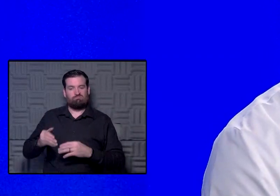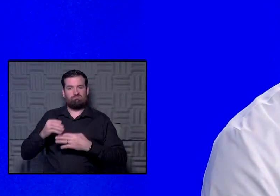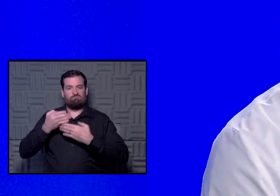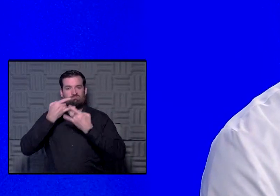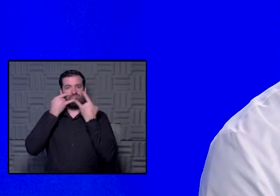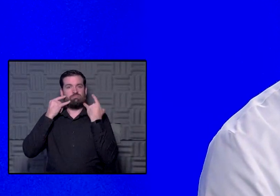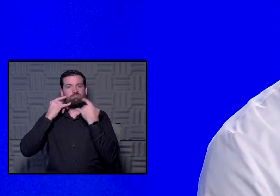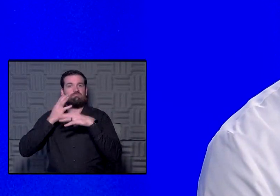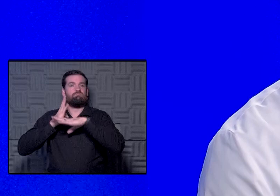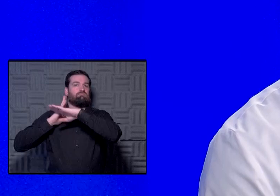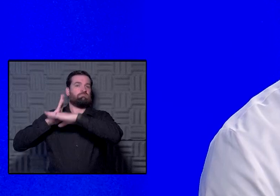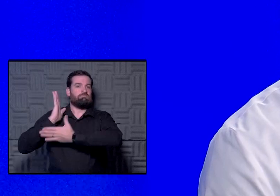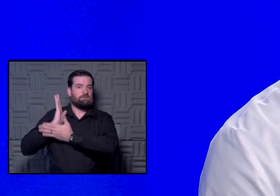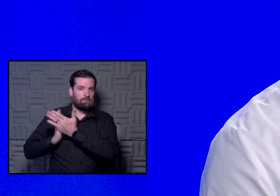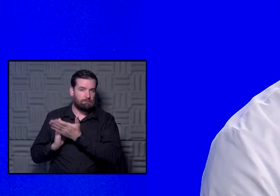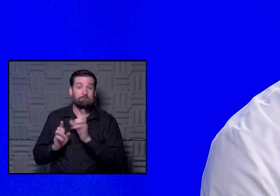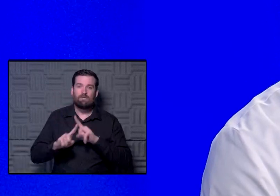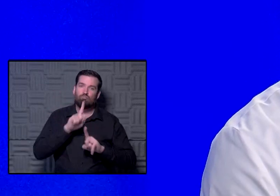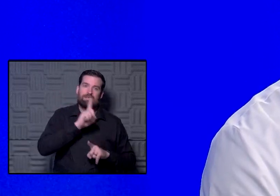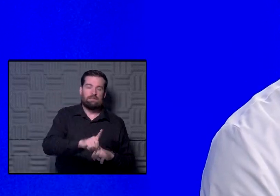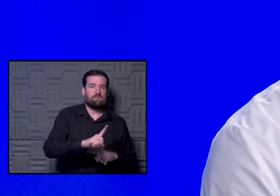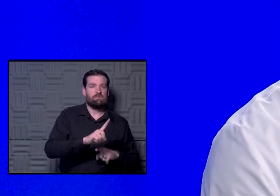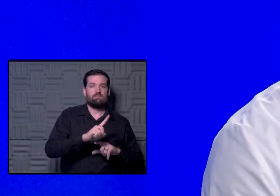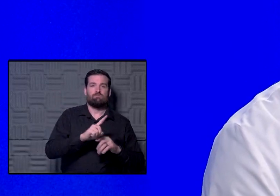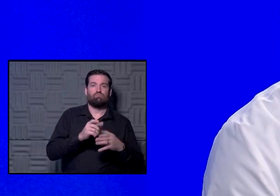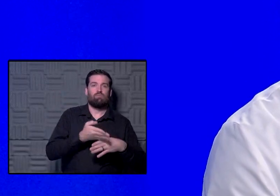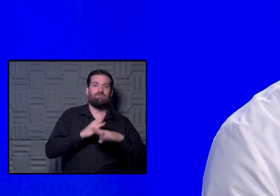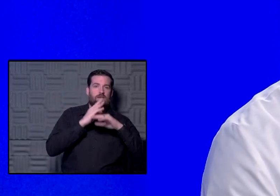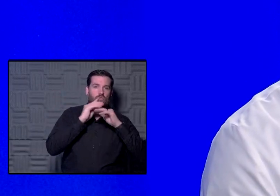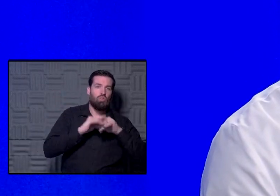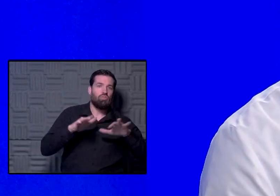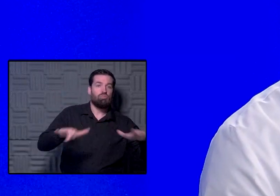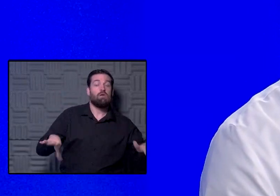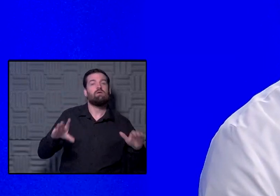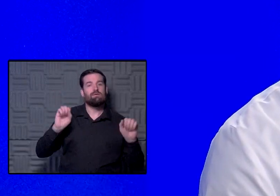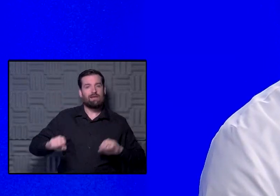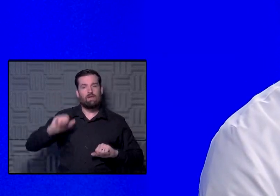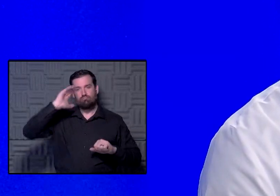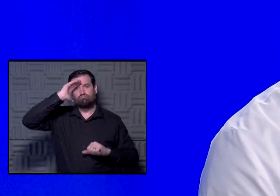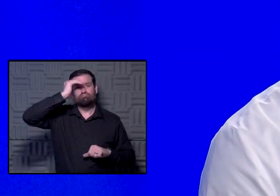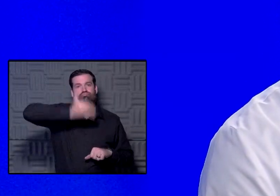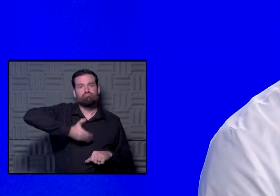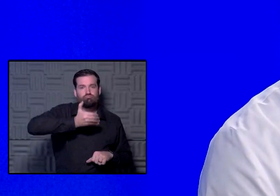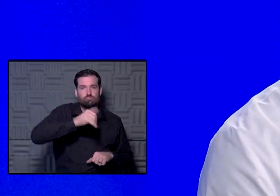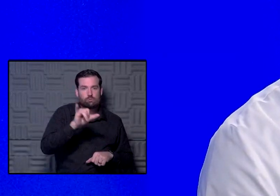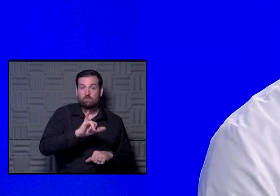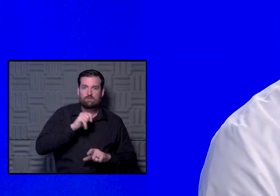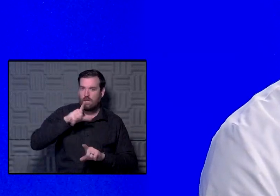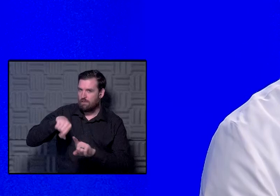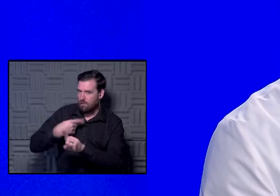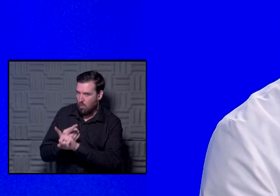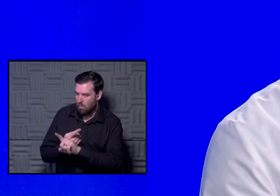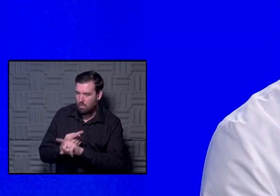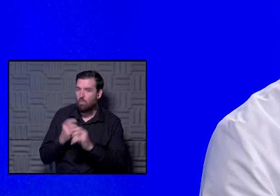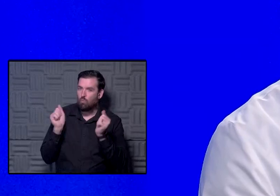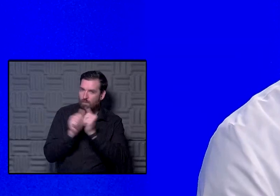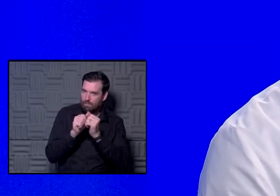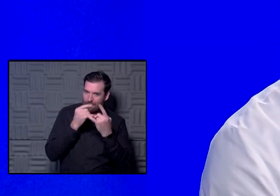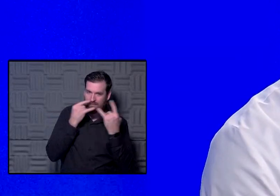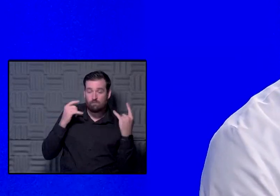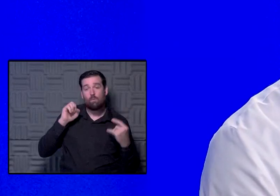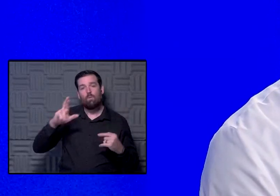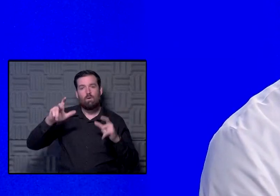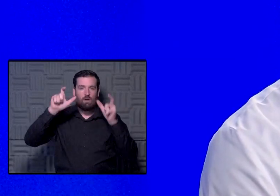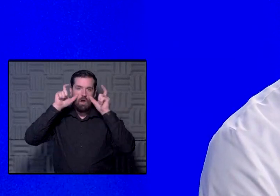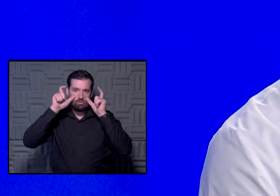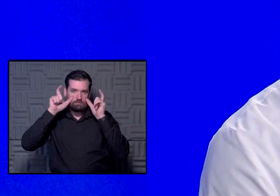as well, so that's important to know. But it's really that barrier. You can always wear the face shield along with the mask, not alone, or goggles